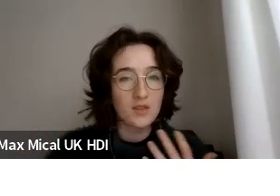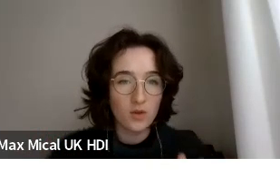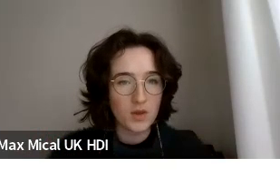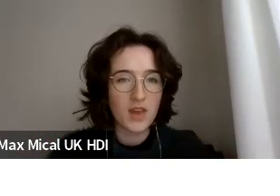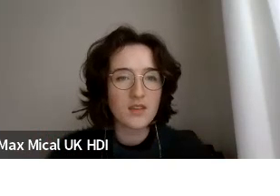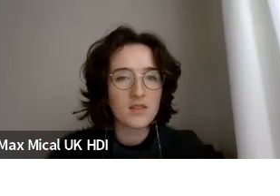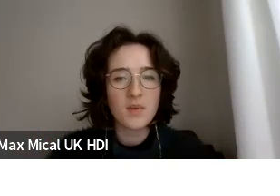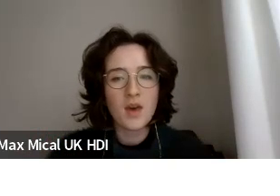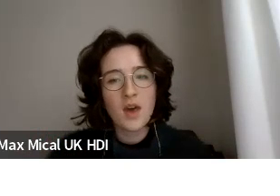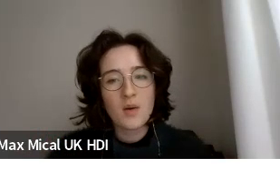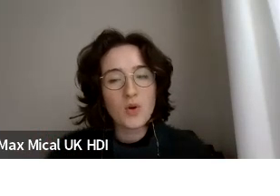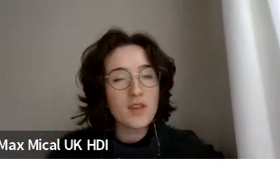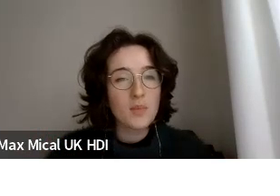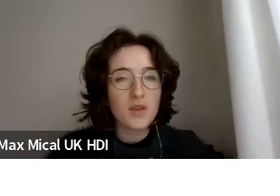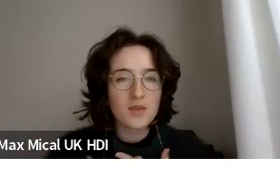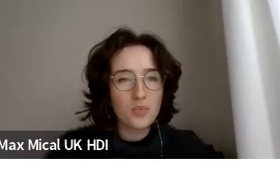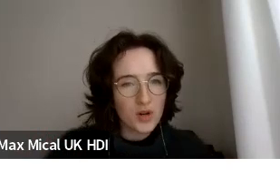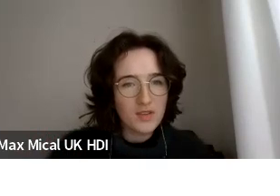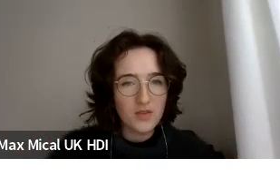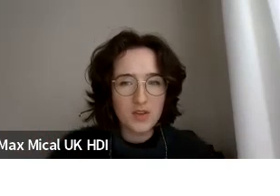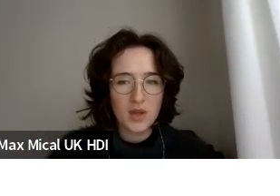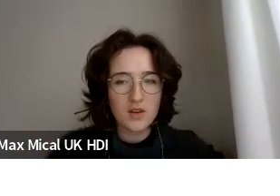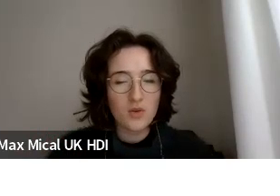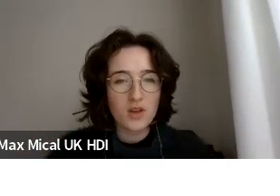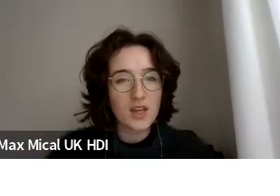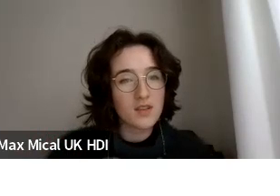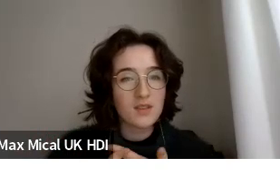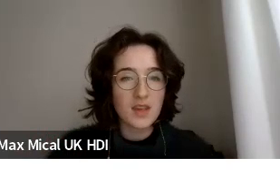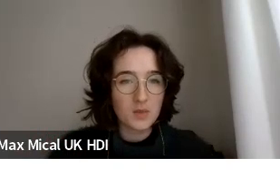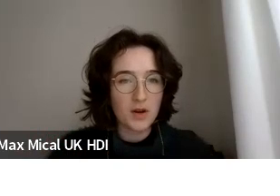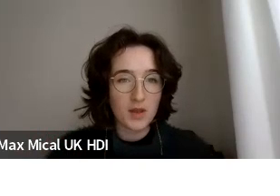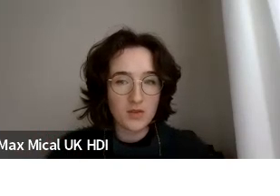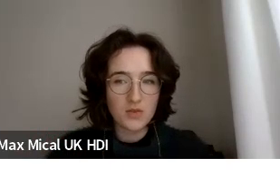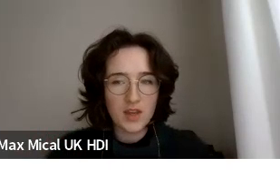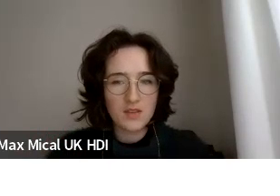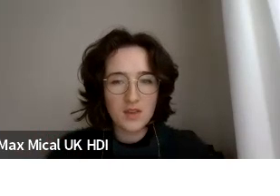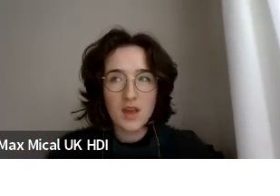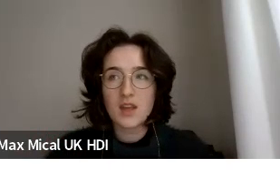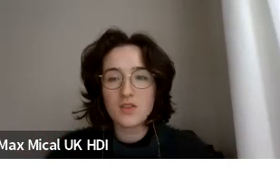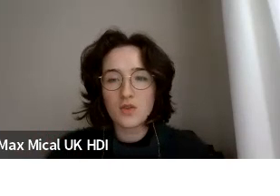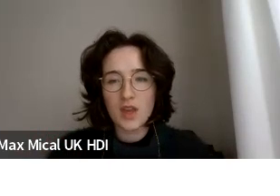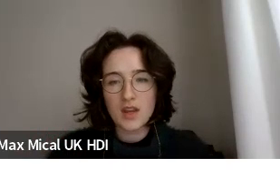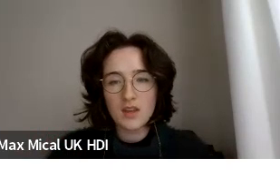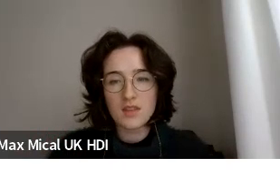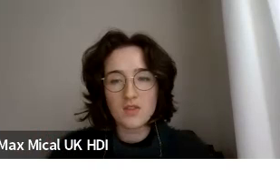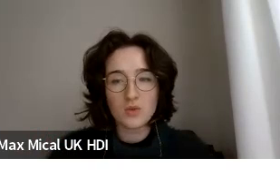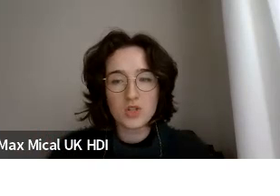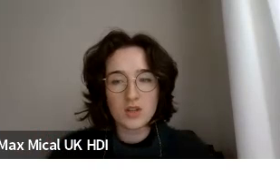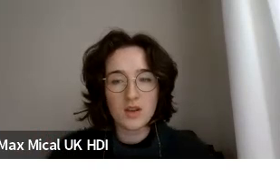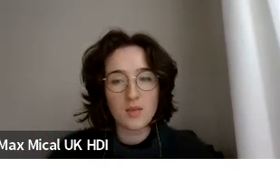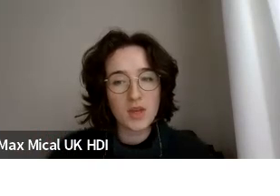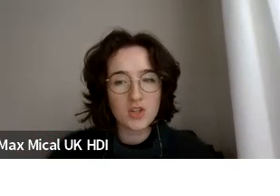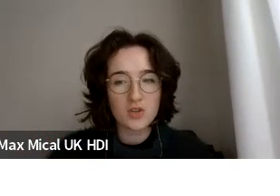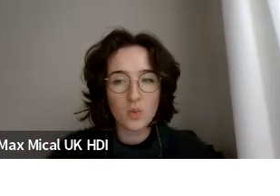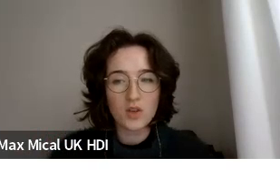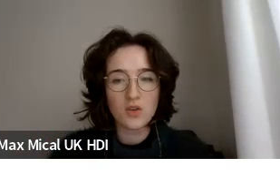the brainstorming phase. Prototype is pretty self-explanatory. It's the experimental phase. It's creating the